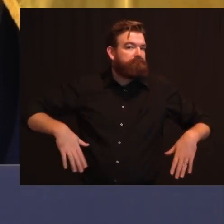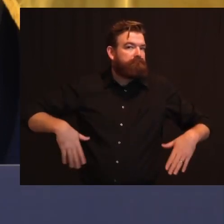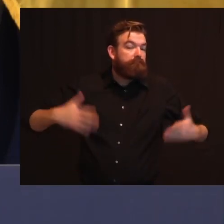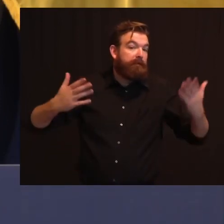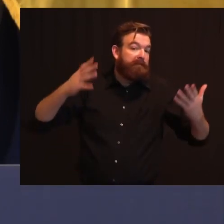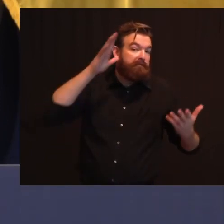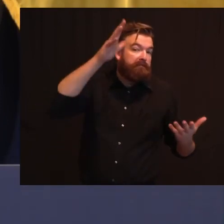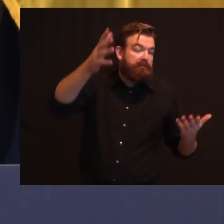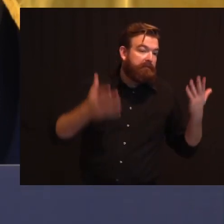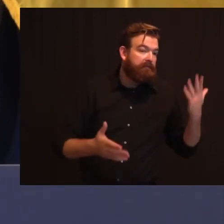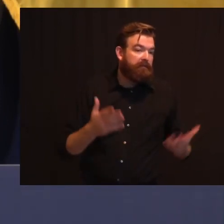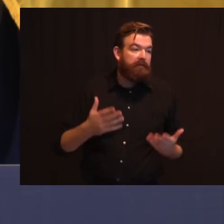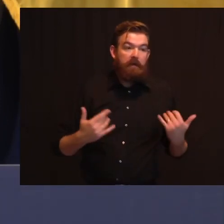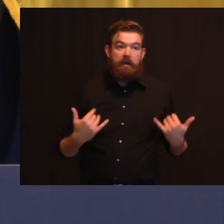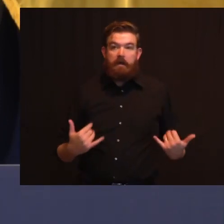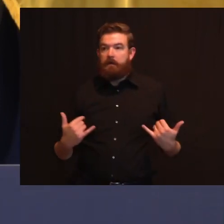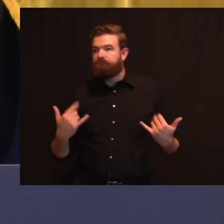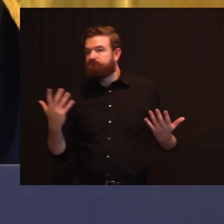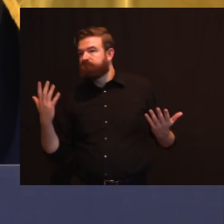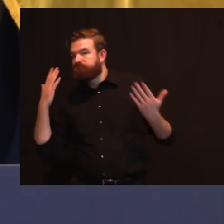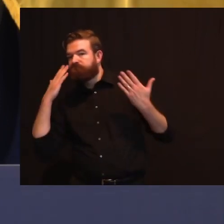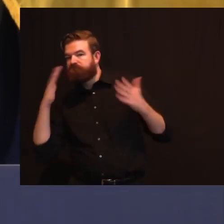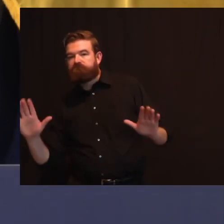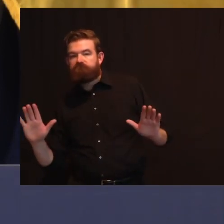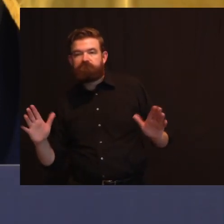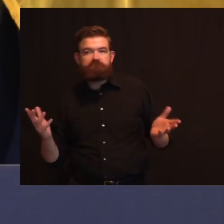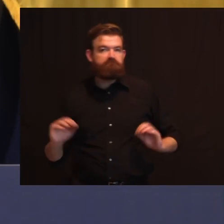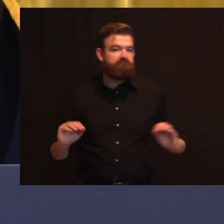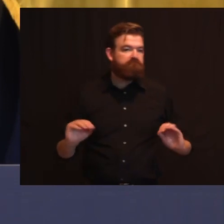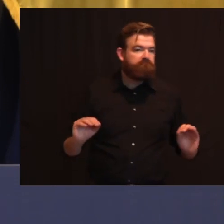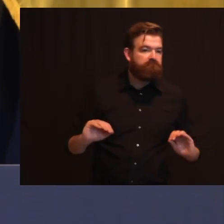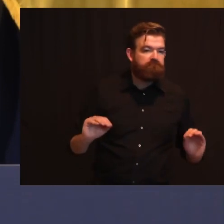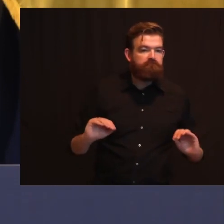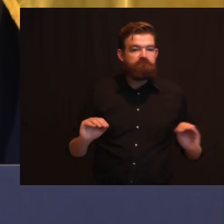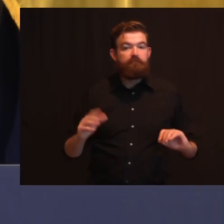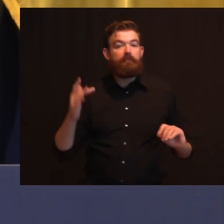inside, cold weather, etc.